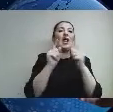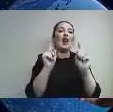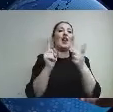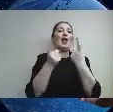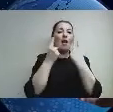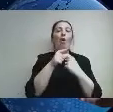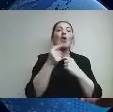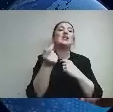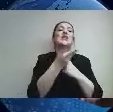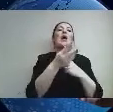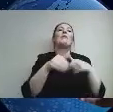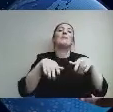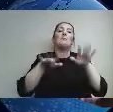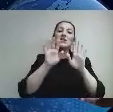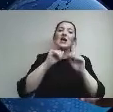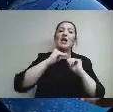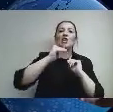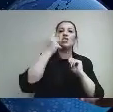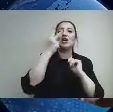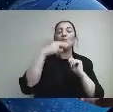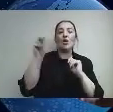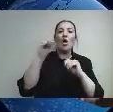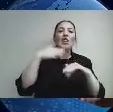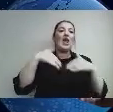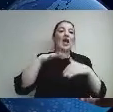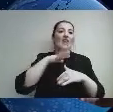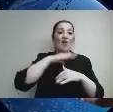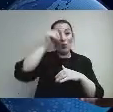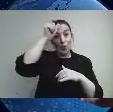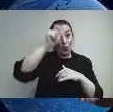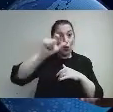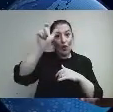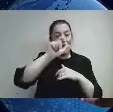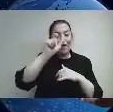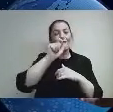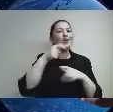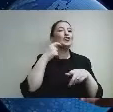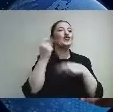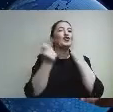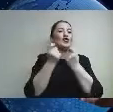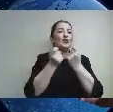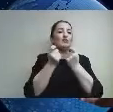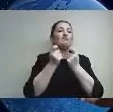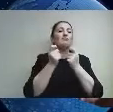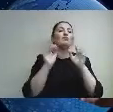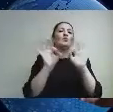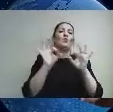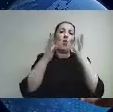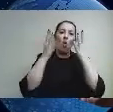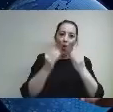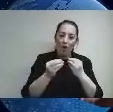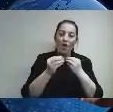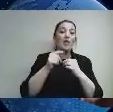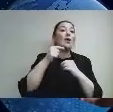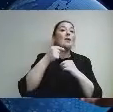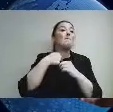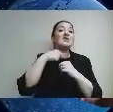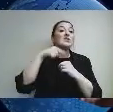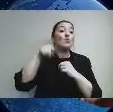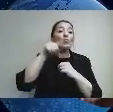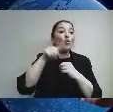physically be employed. There are 2 million people. But why can't we benefit from them? Because we first